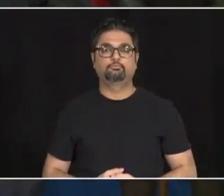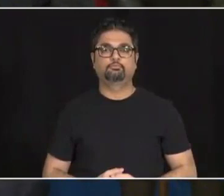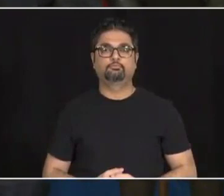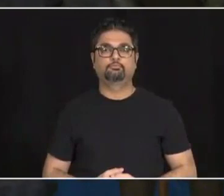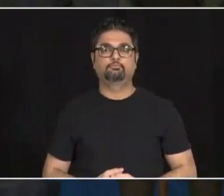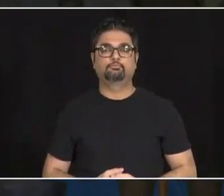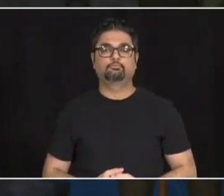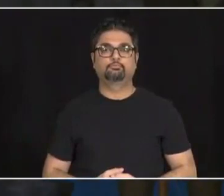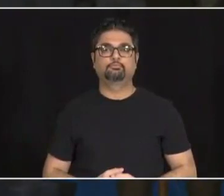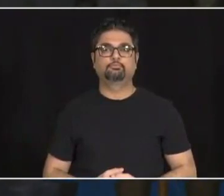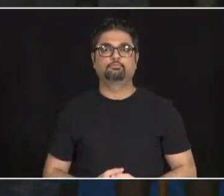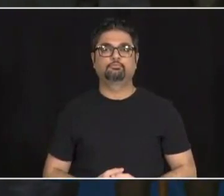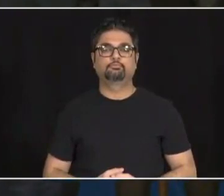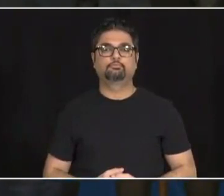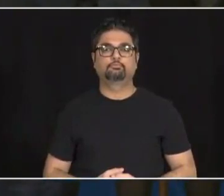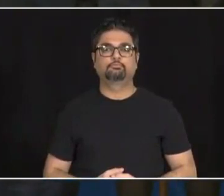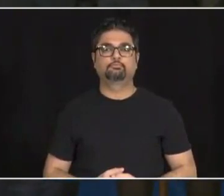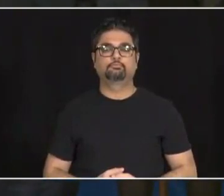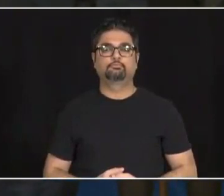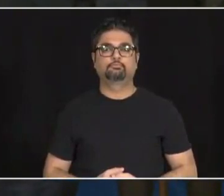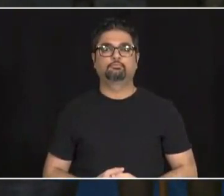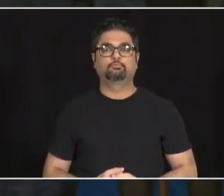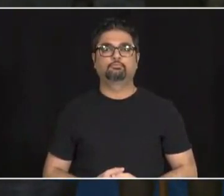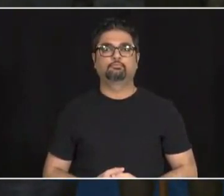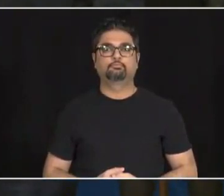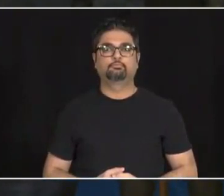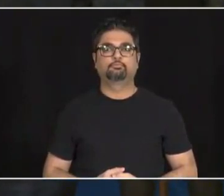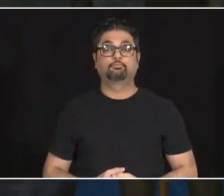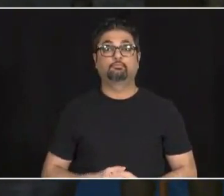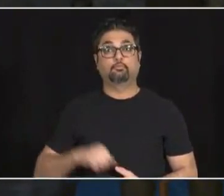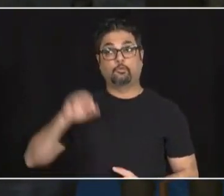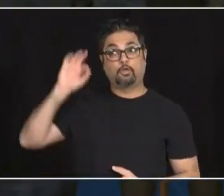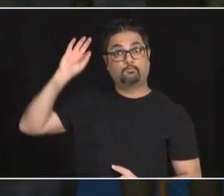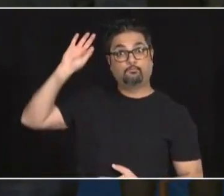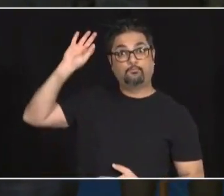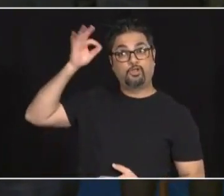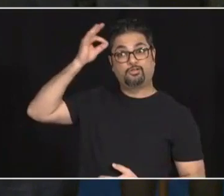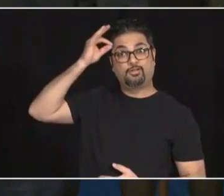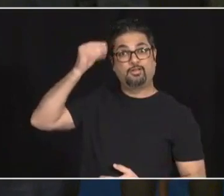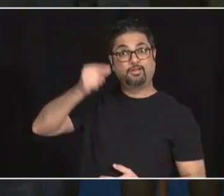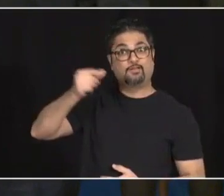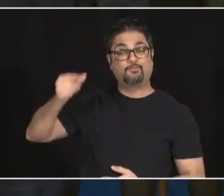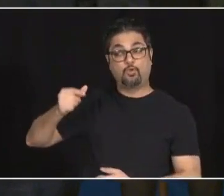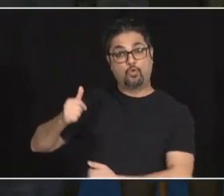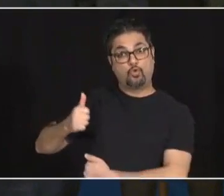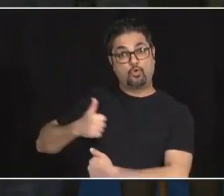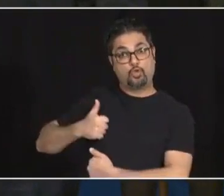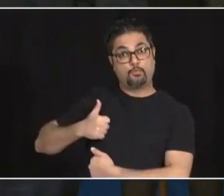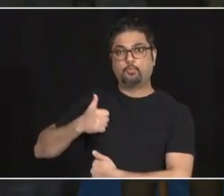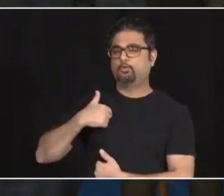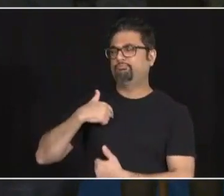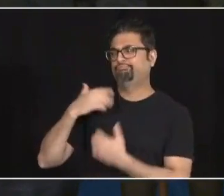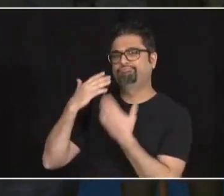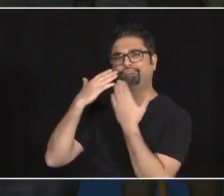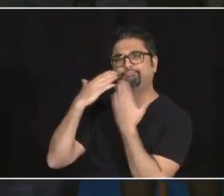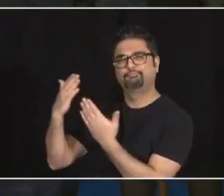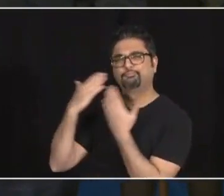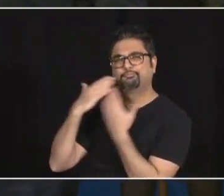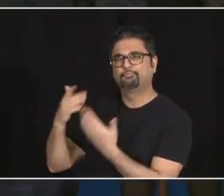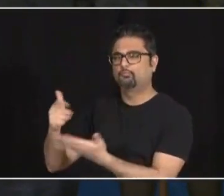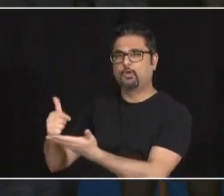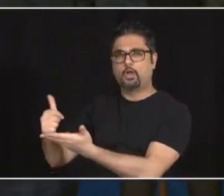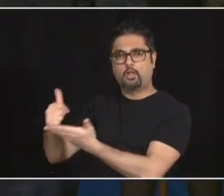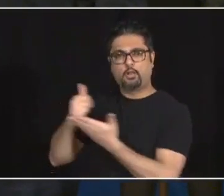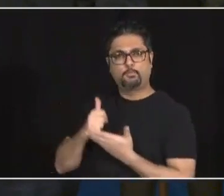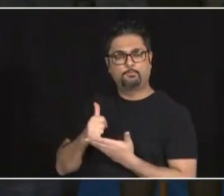We're incredibly grateful for the federal support in terms of actioning our military to come and assist in our homes.